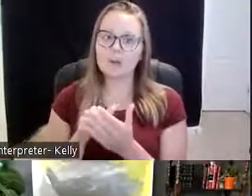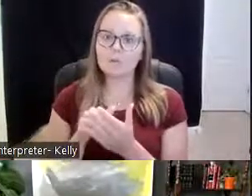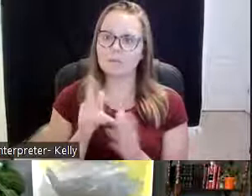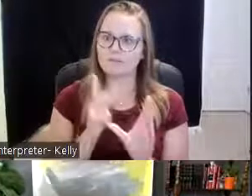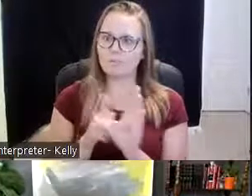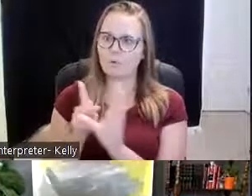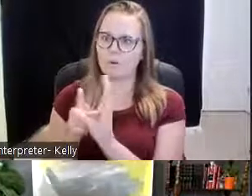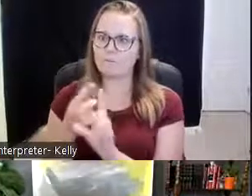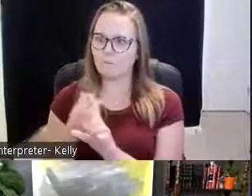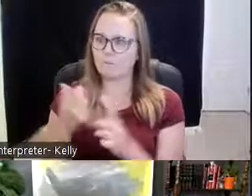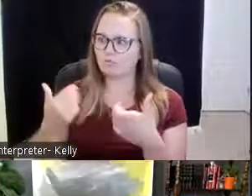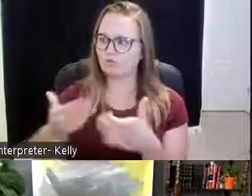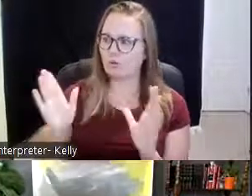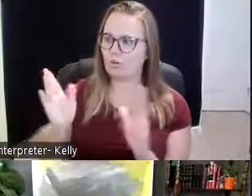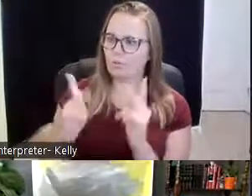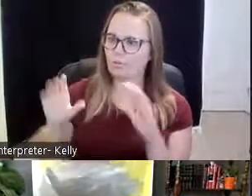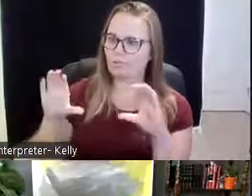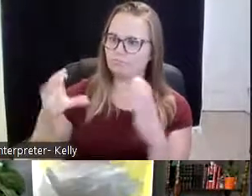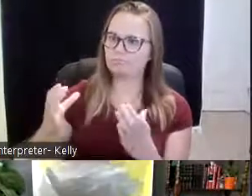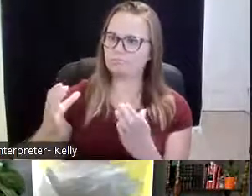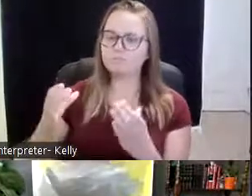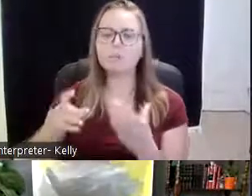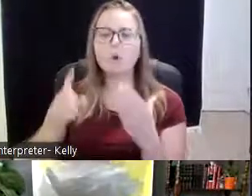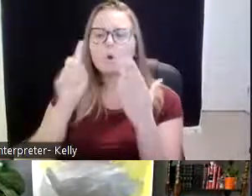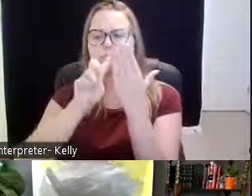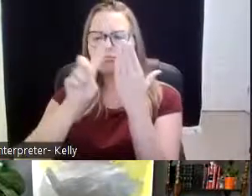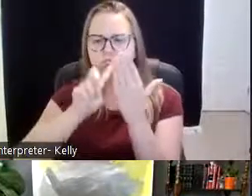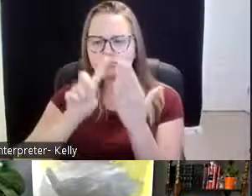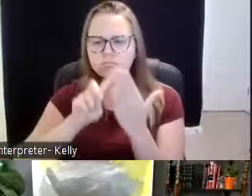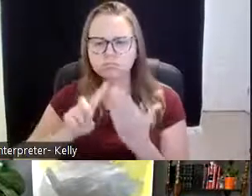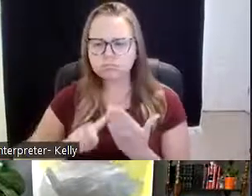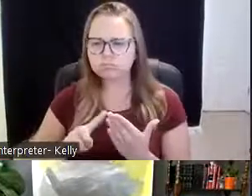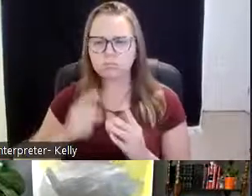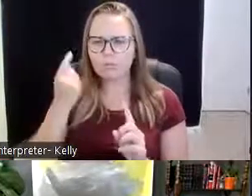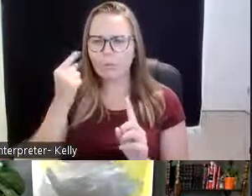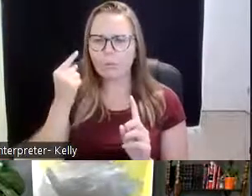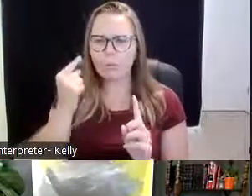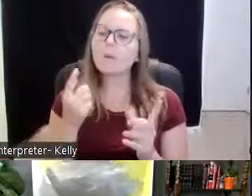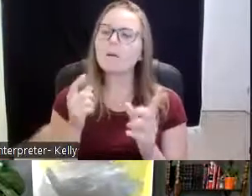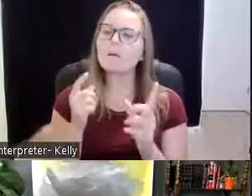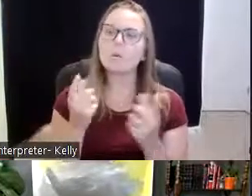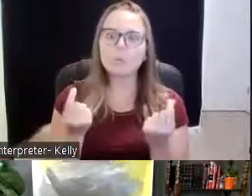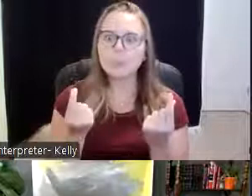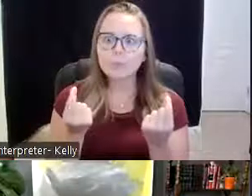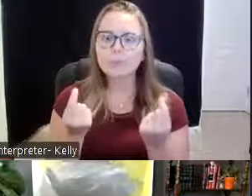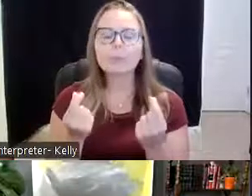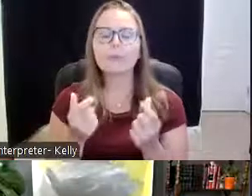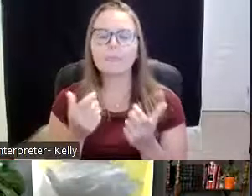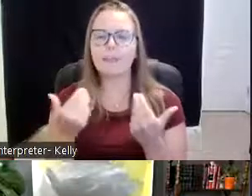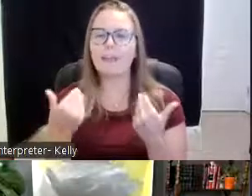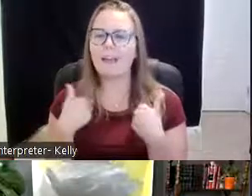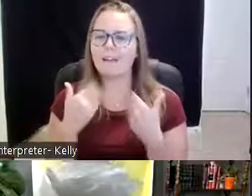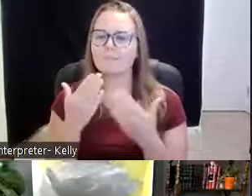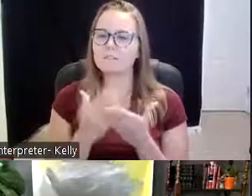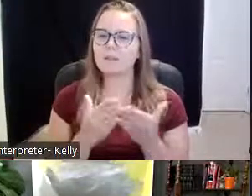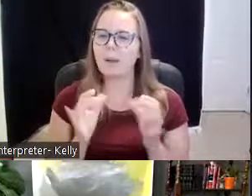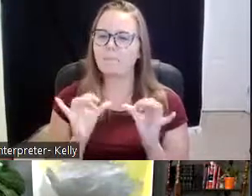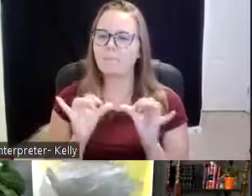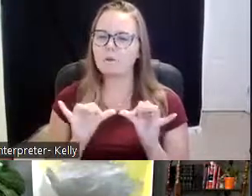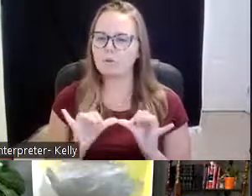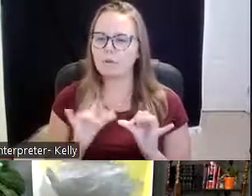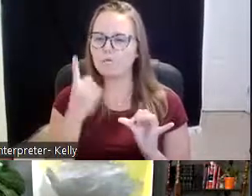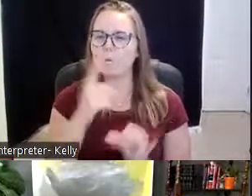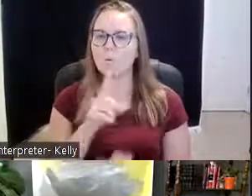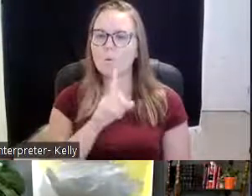so what these studies did is they followed, they had some measurement of